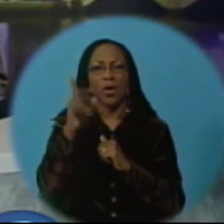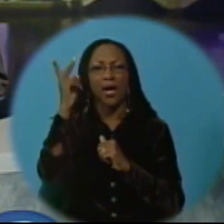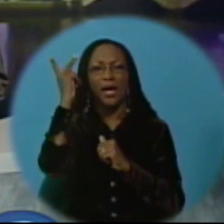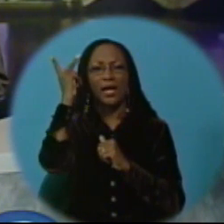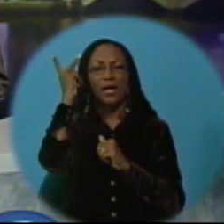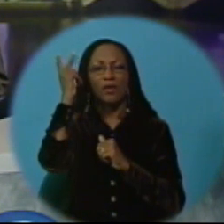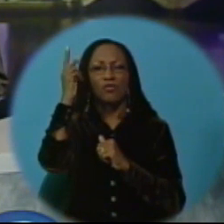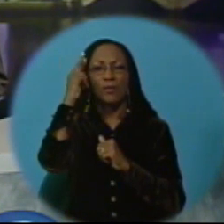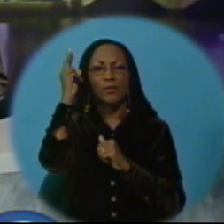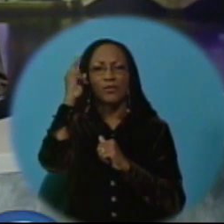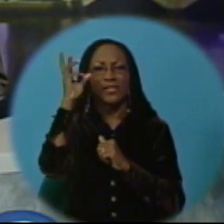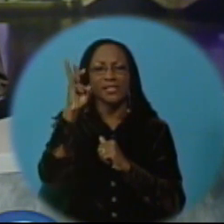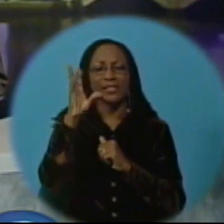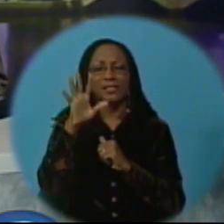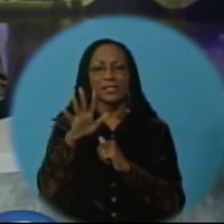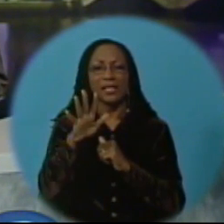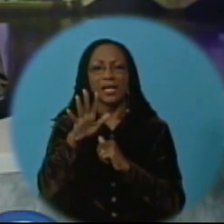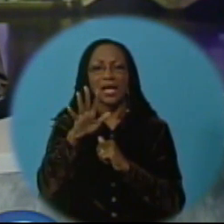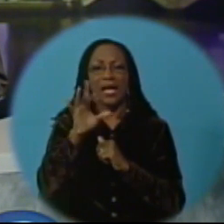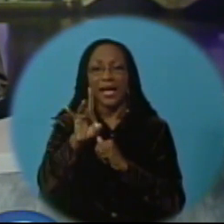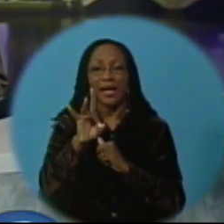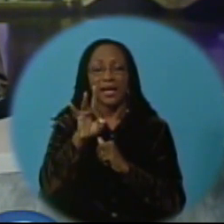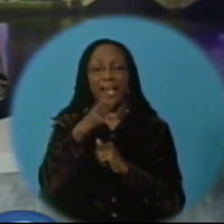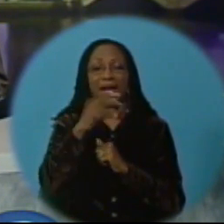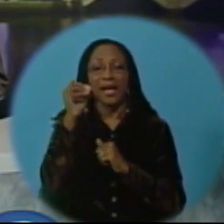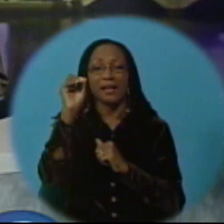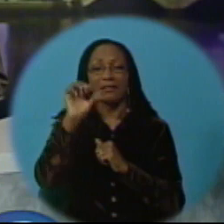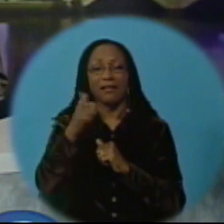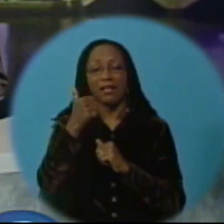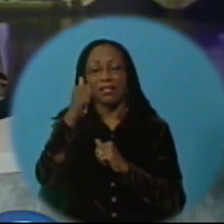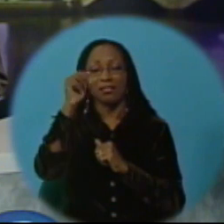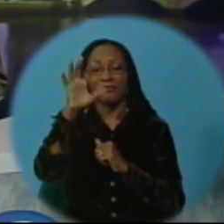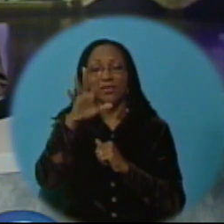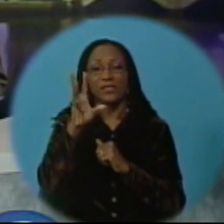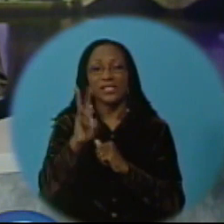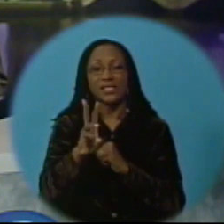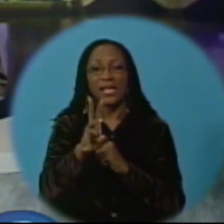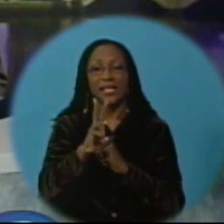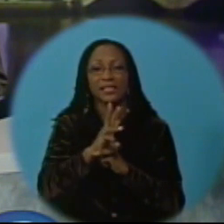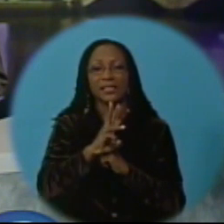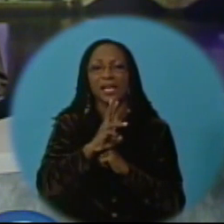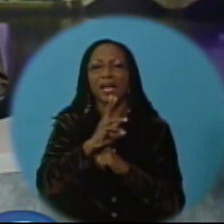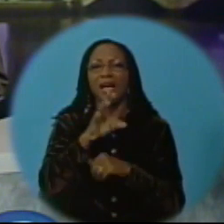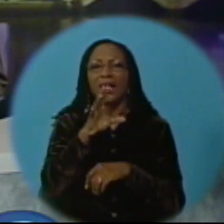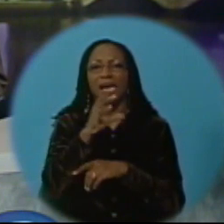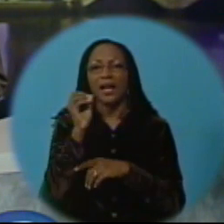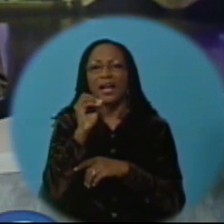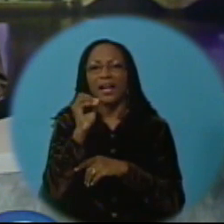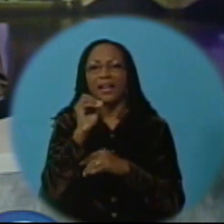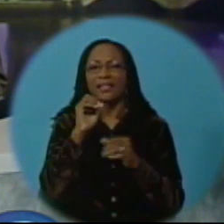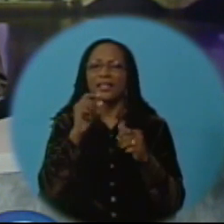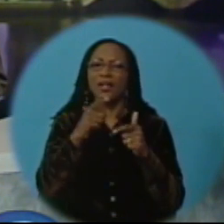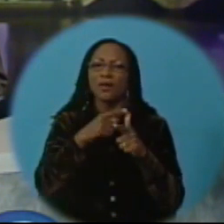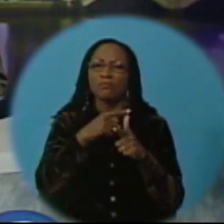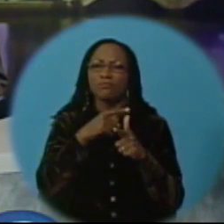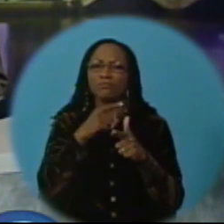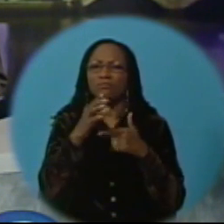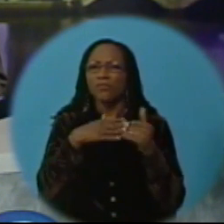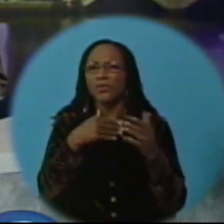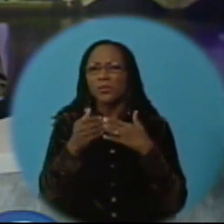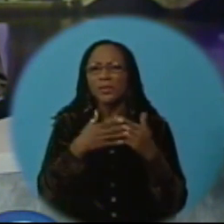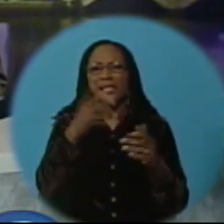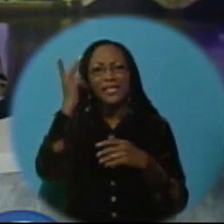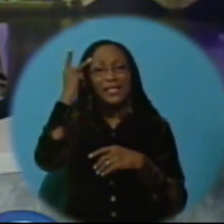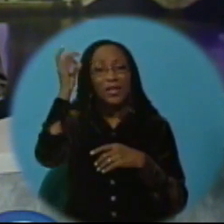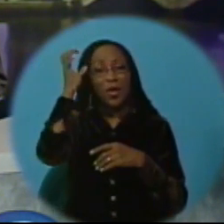56, as the HPC made that 311 off 49.2 overs. Now, despite some solid knocks from